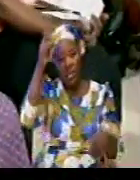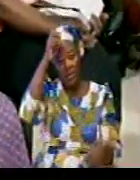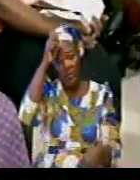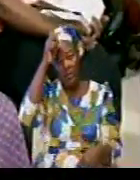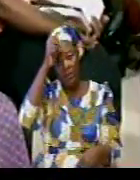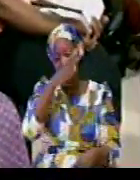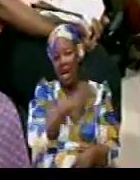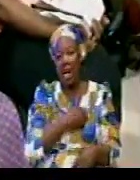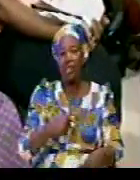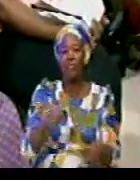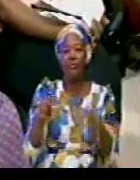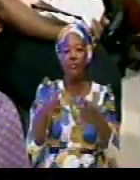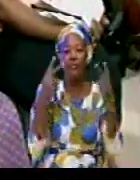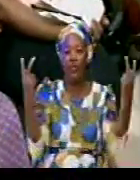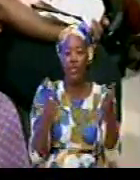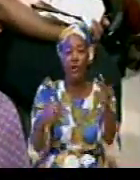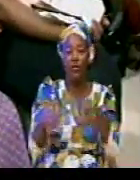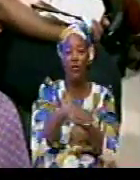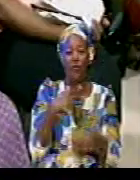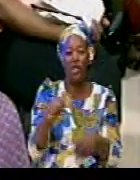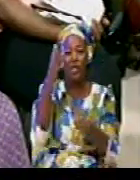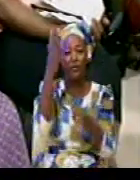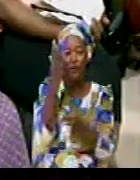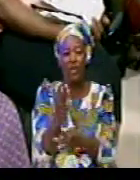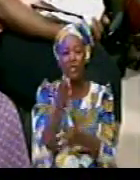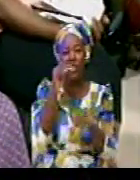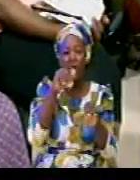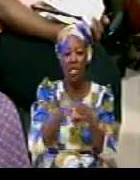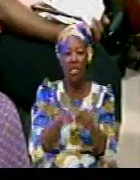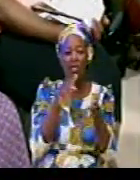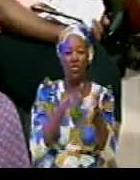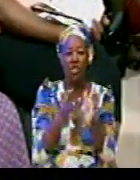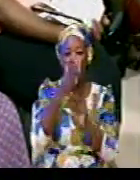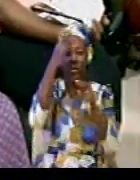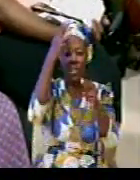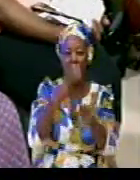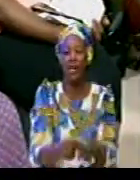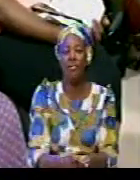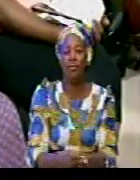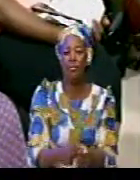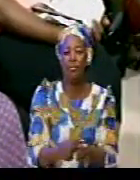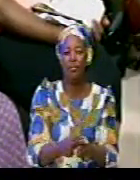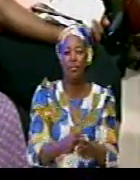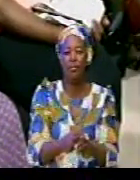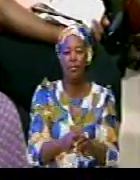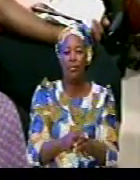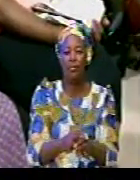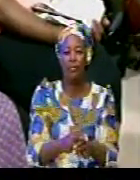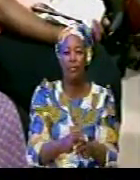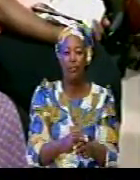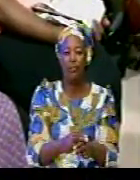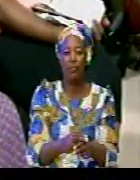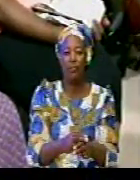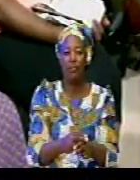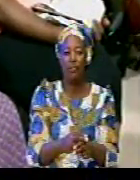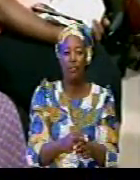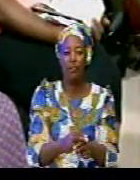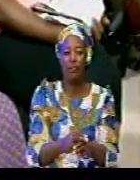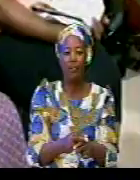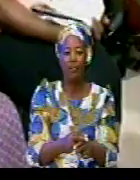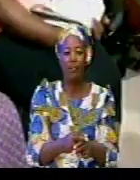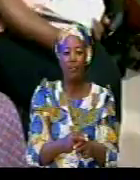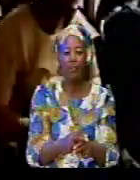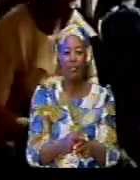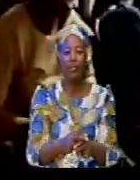the world. Victory over the devil. And victory over the flesh in